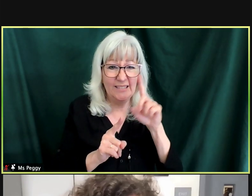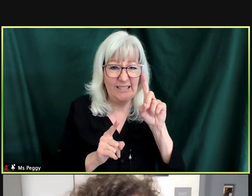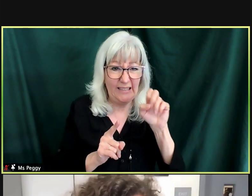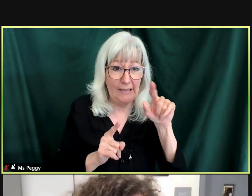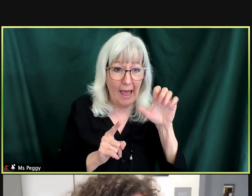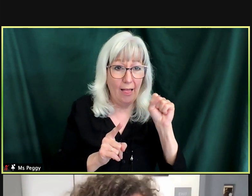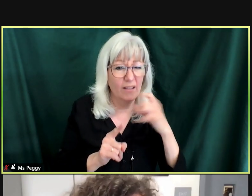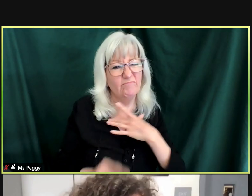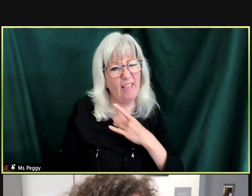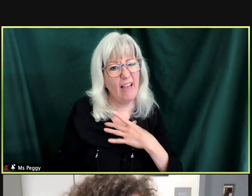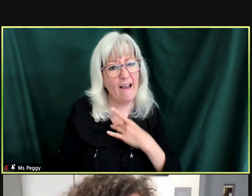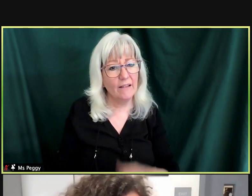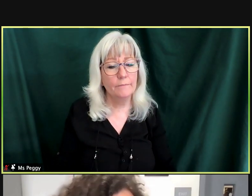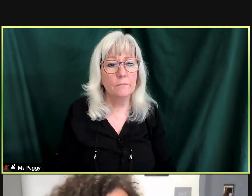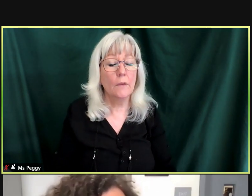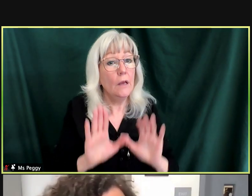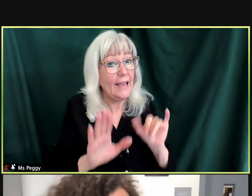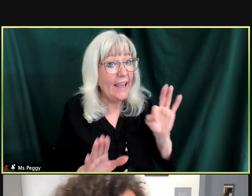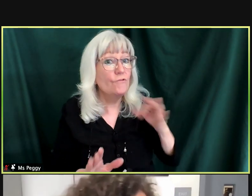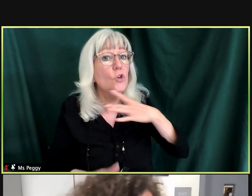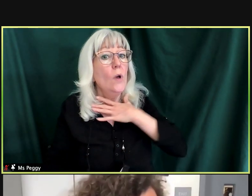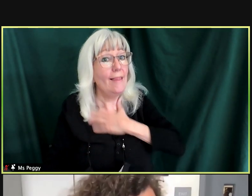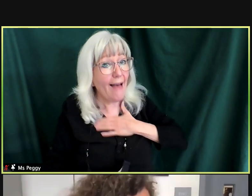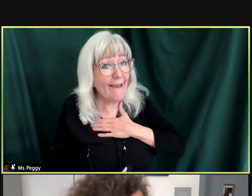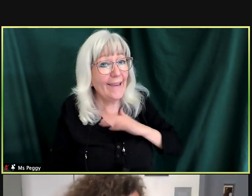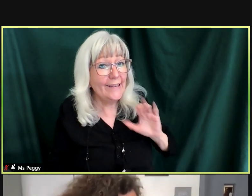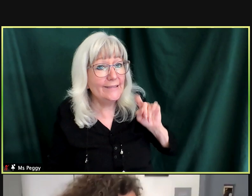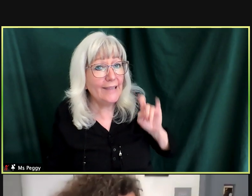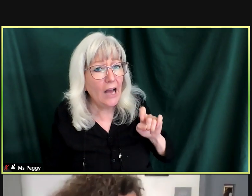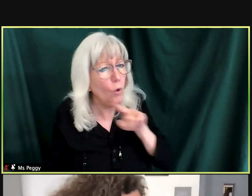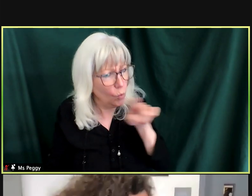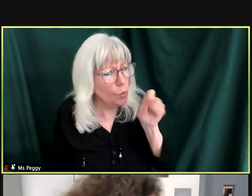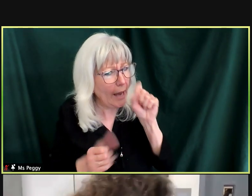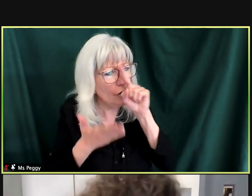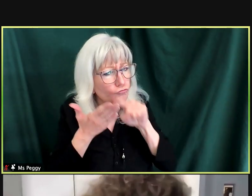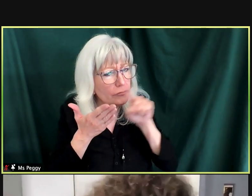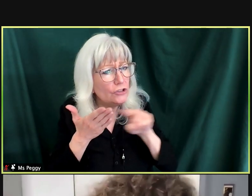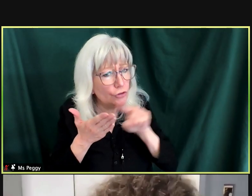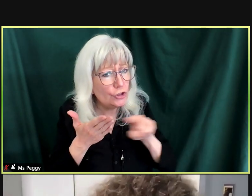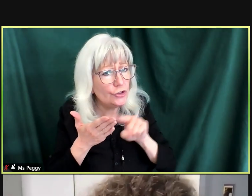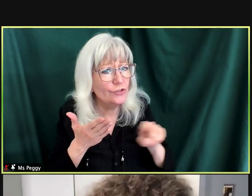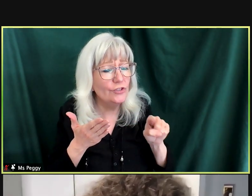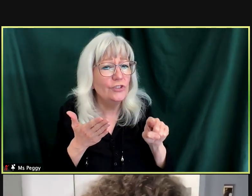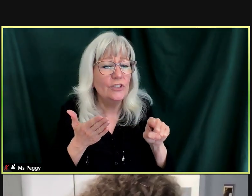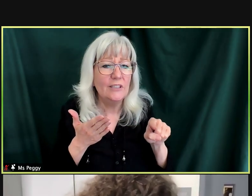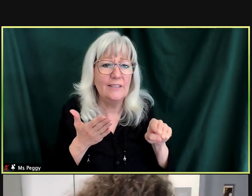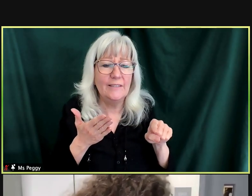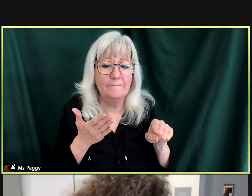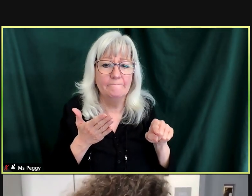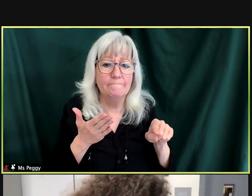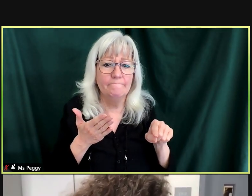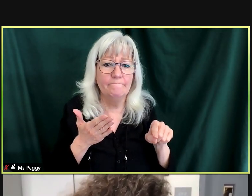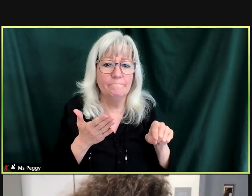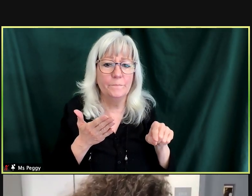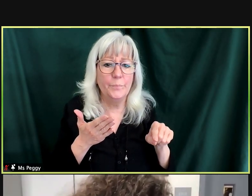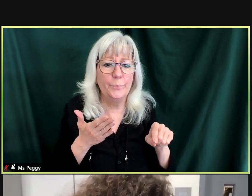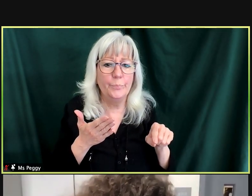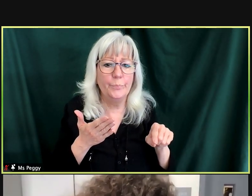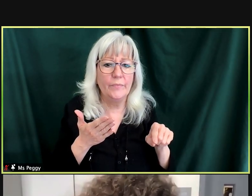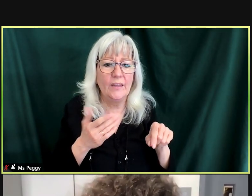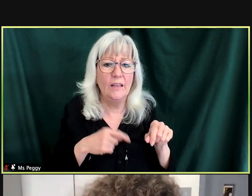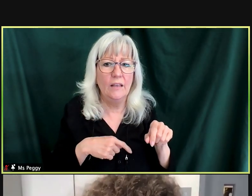Okay, so this is something, if you like his style, you can research. You can research the way he